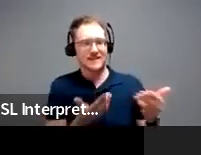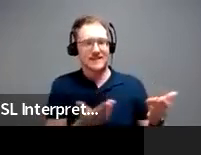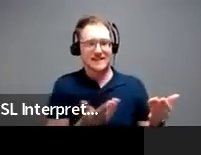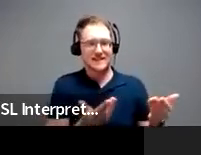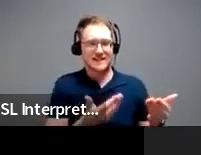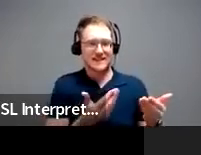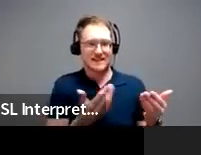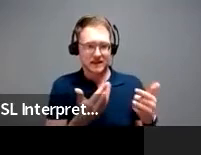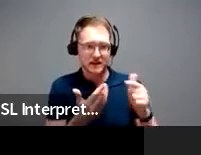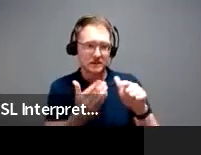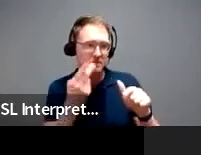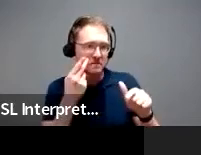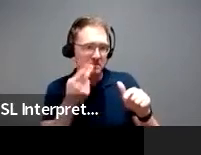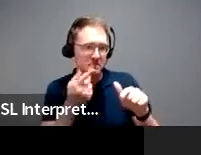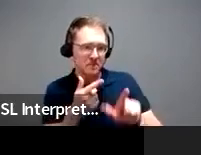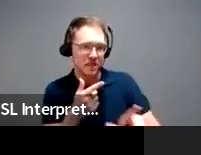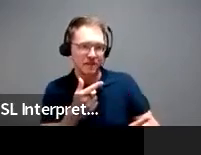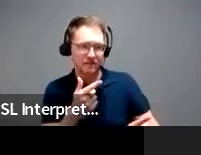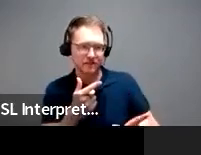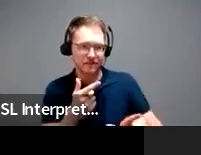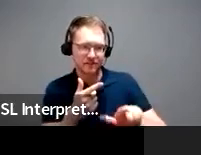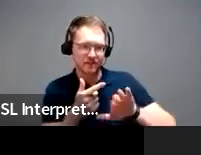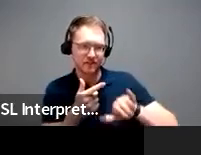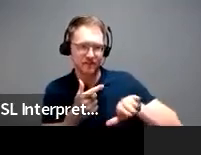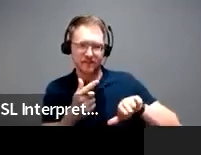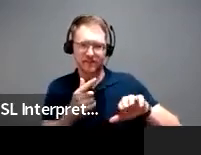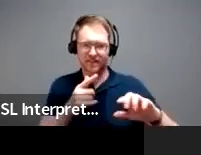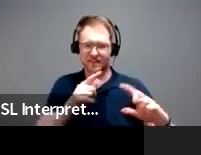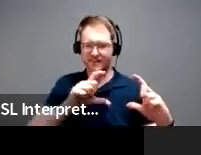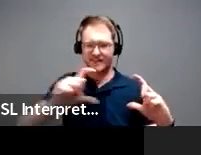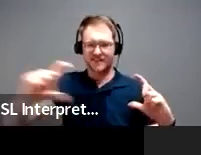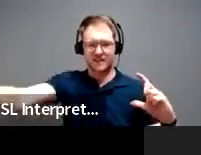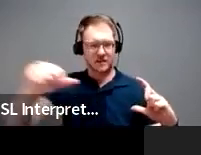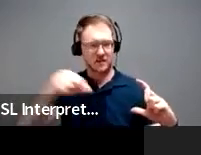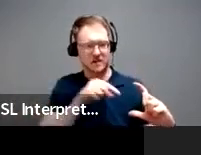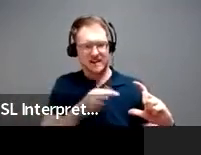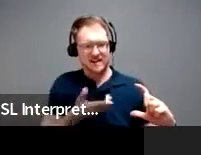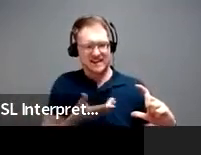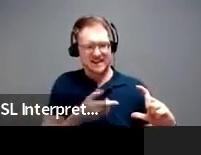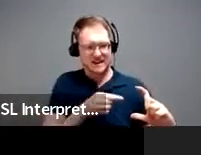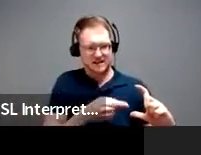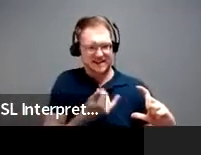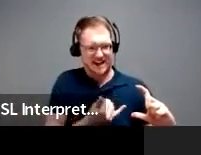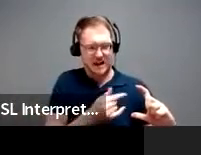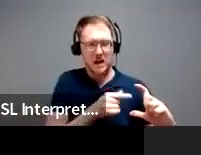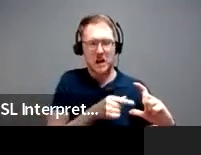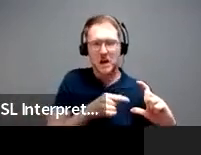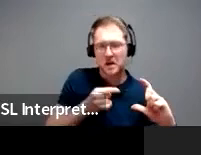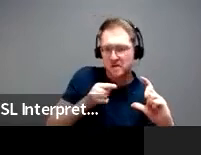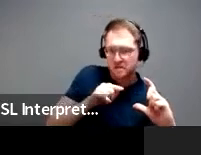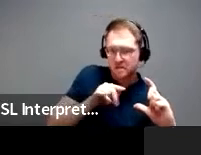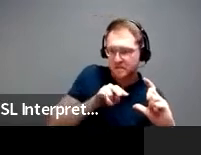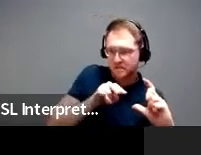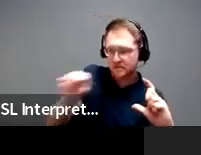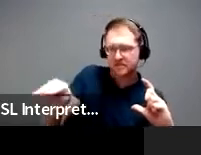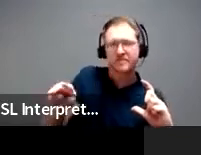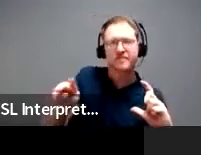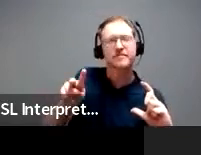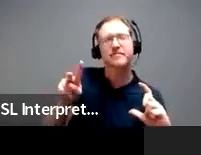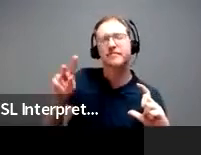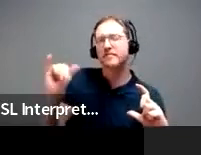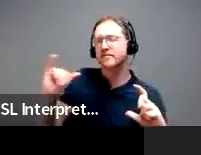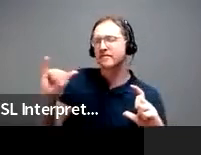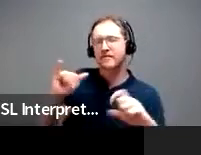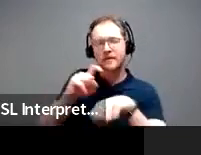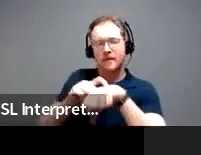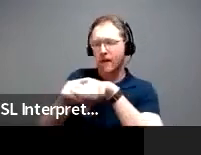at the lower left hand of this funny cube. And as we go back in time, we are seeing objects that are more